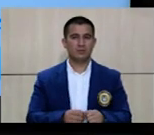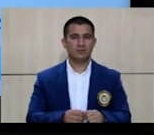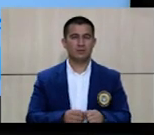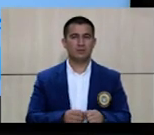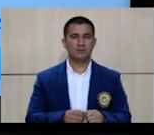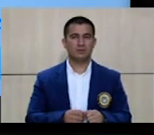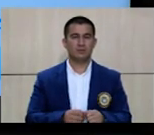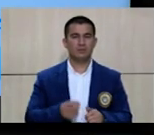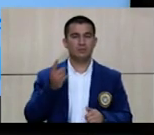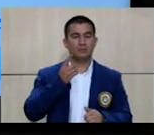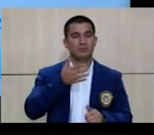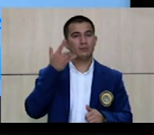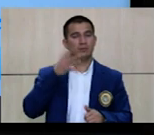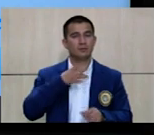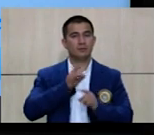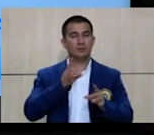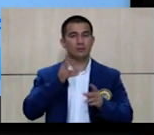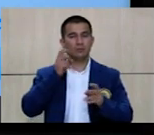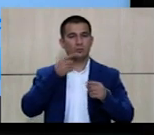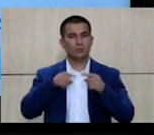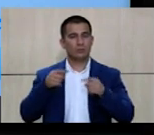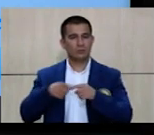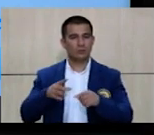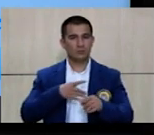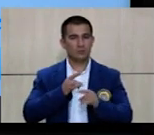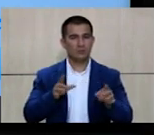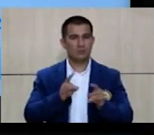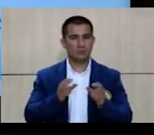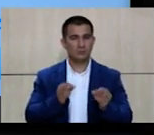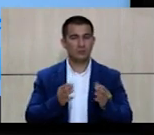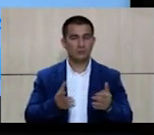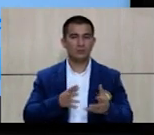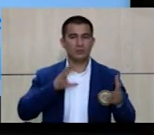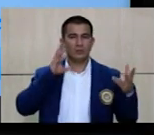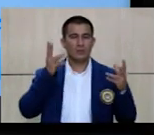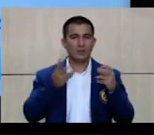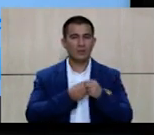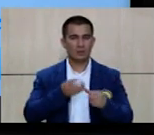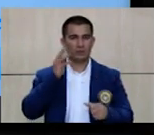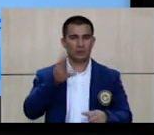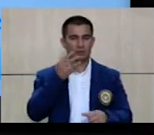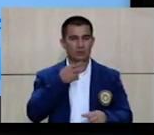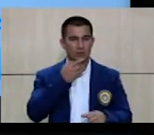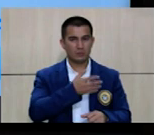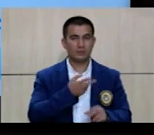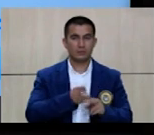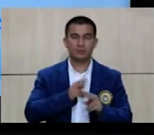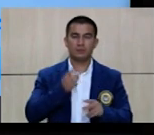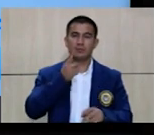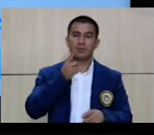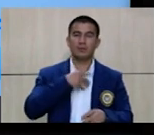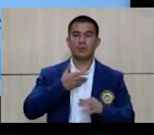beringa, oldingi masallardan nimasi bilan farq qildi? Albatta, jami 4 soat deyildi. Oldingi